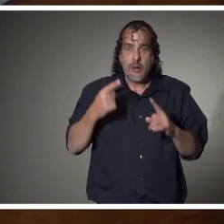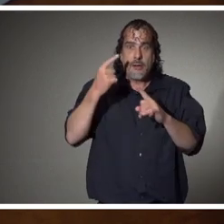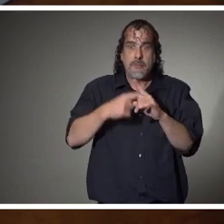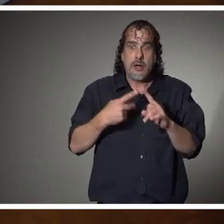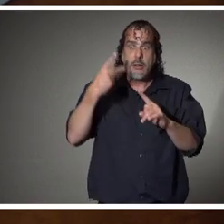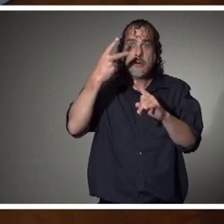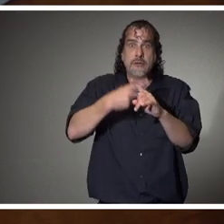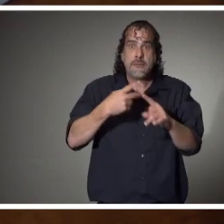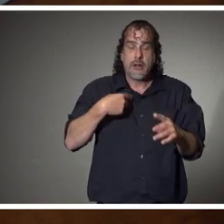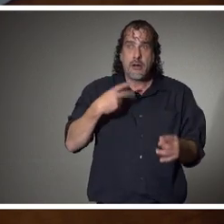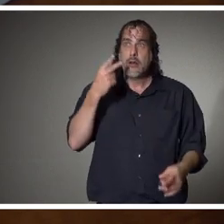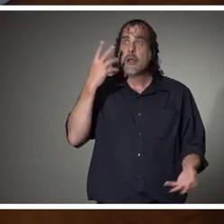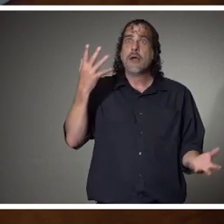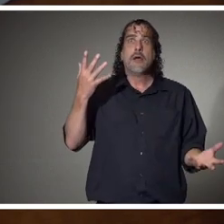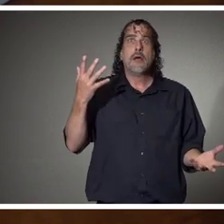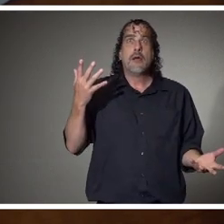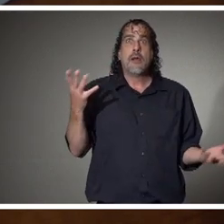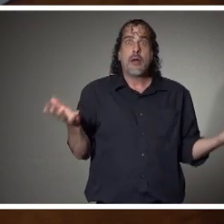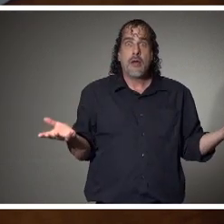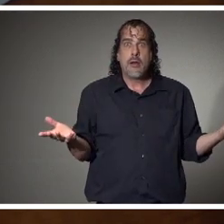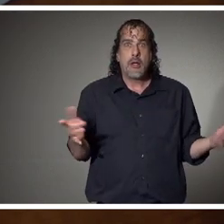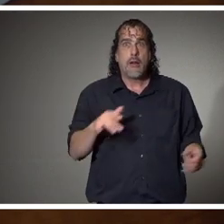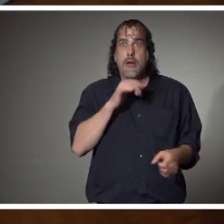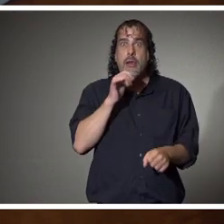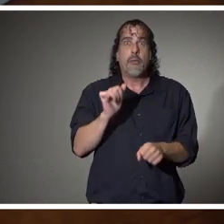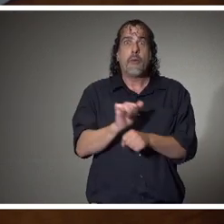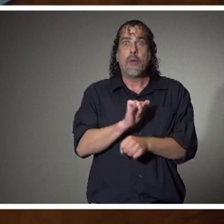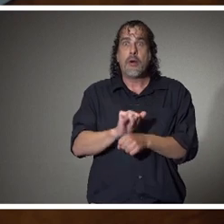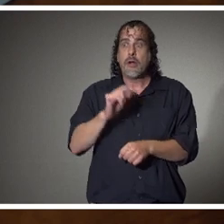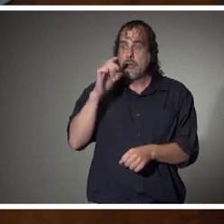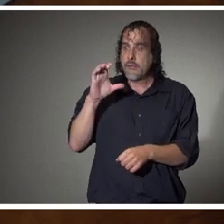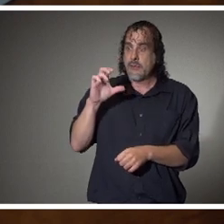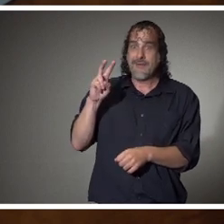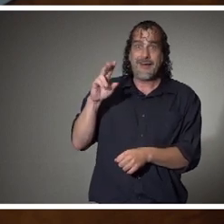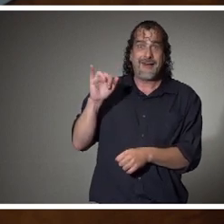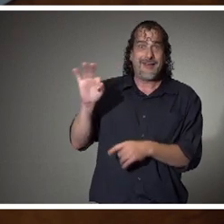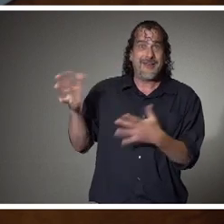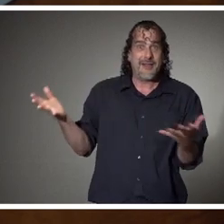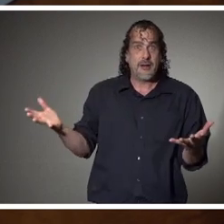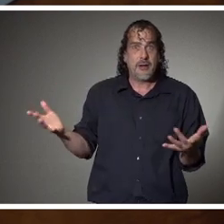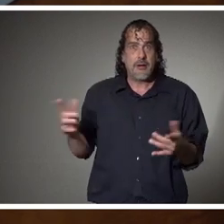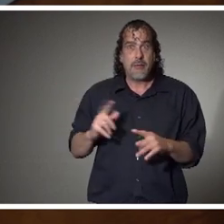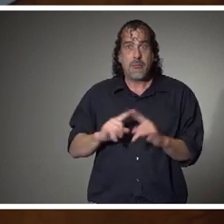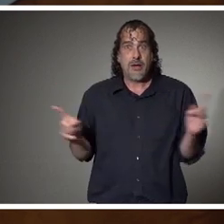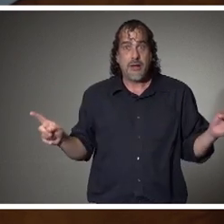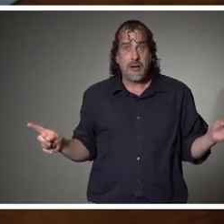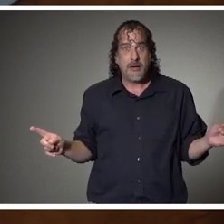from now and be unemployed because of COVID-19,